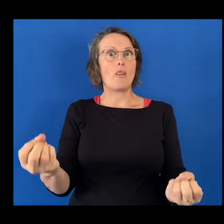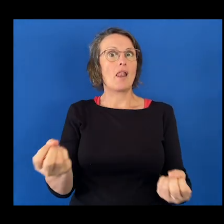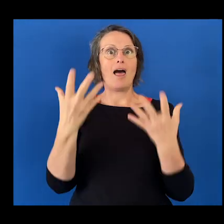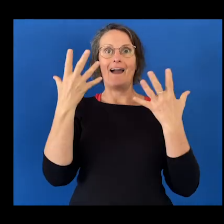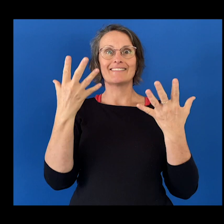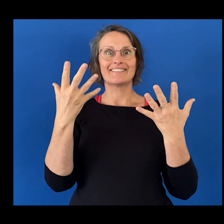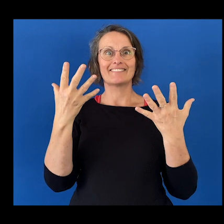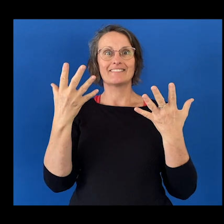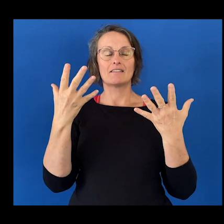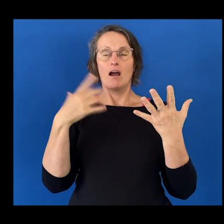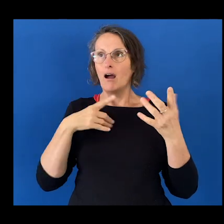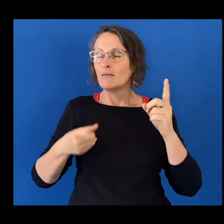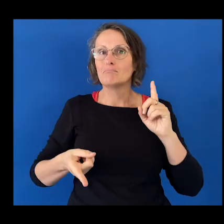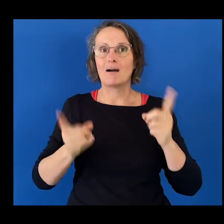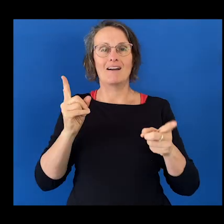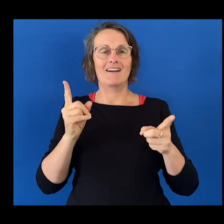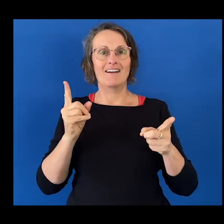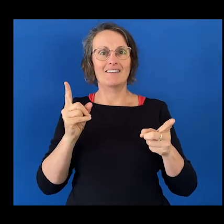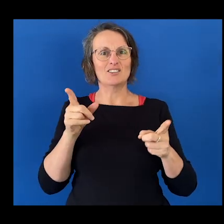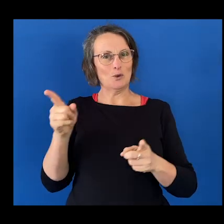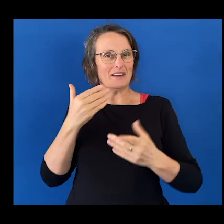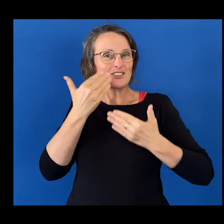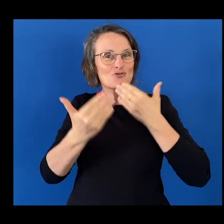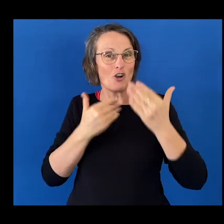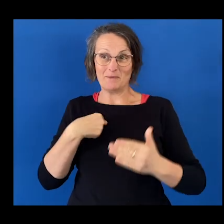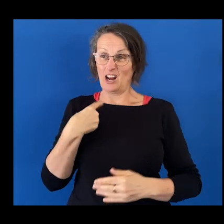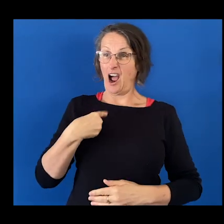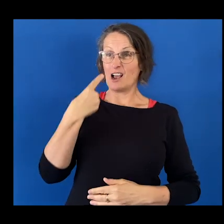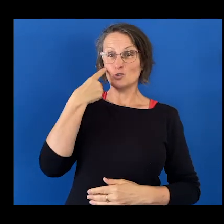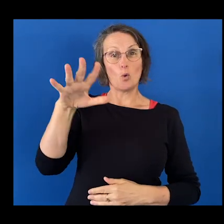were the words he used to describe his